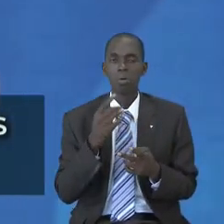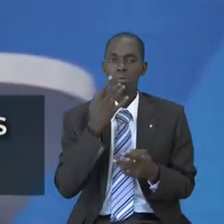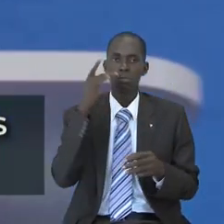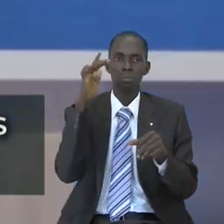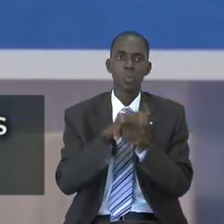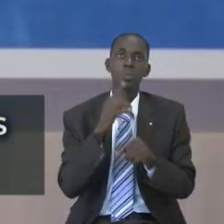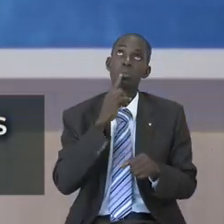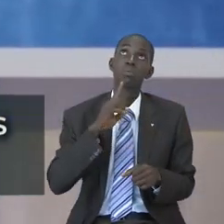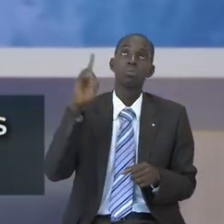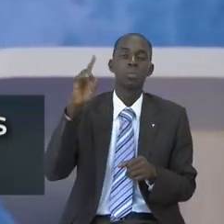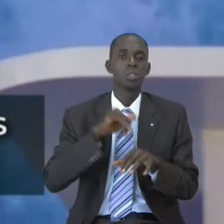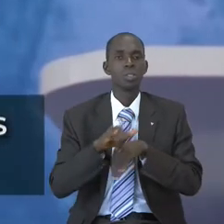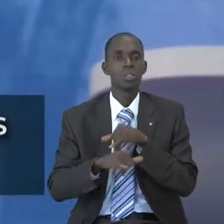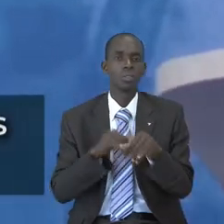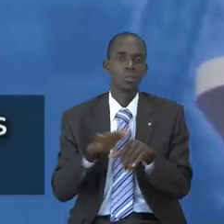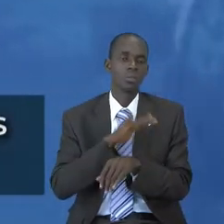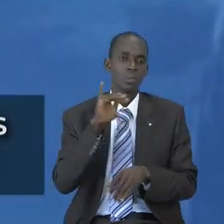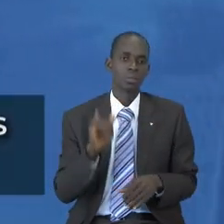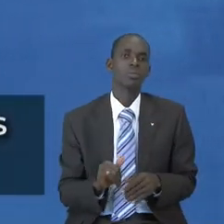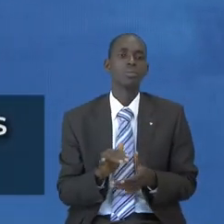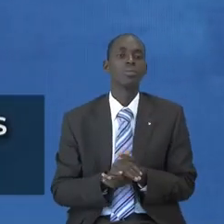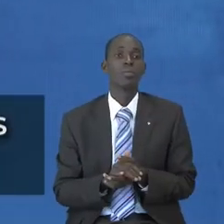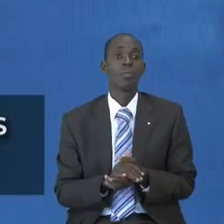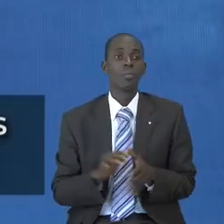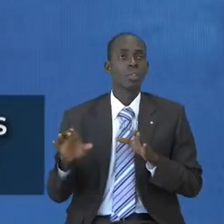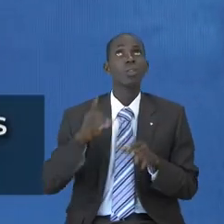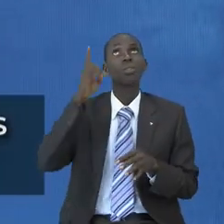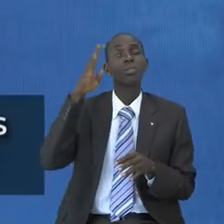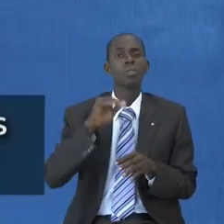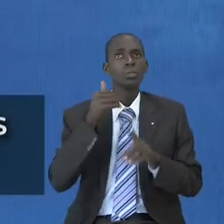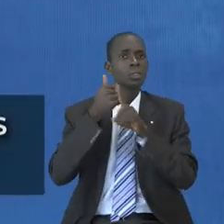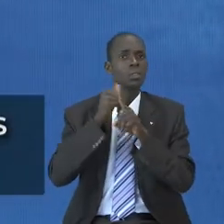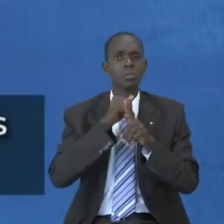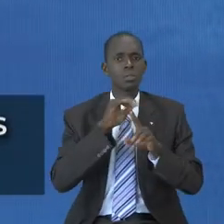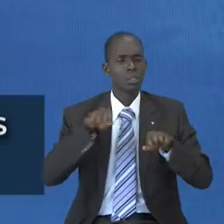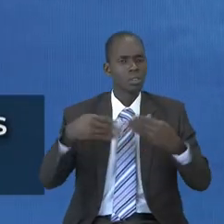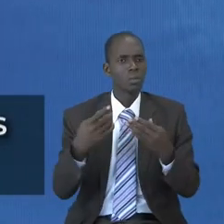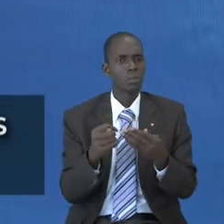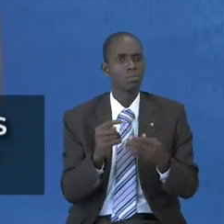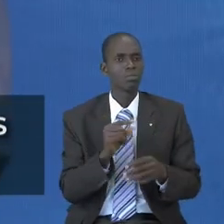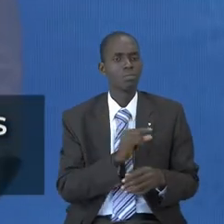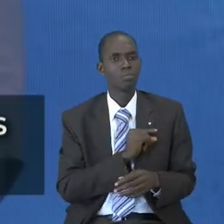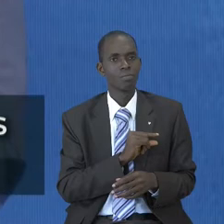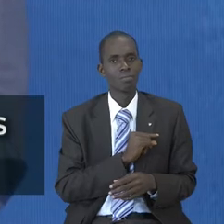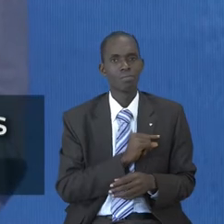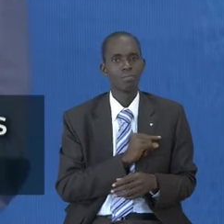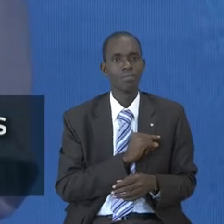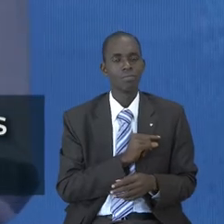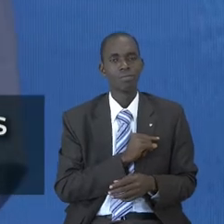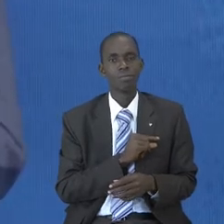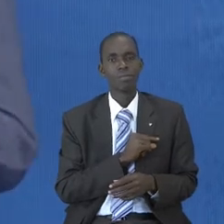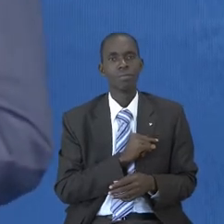deceitfully. Here God himself gives the qualification. Number one, clean hands.